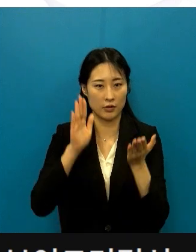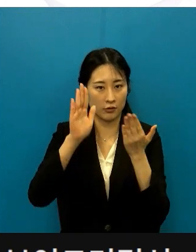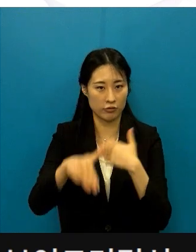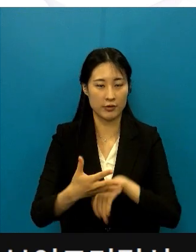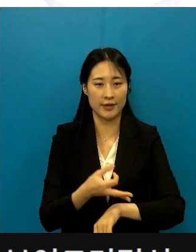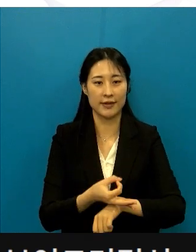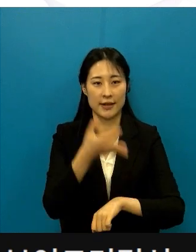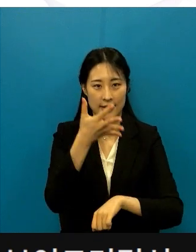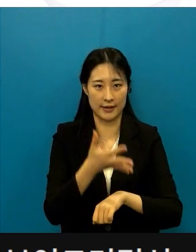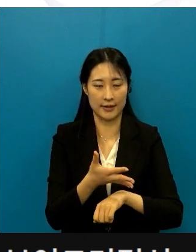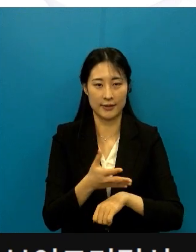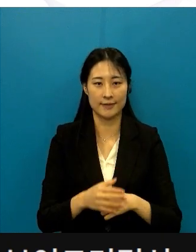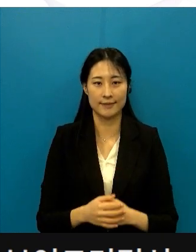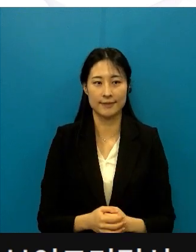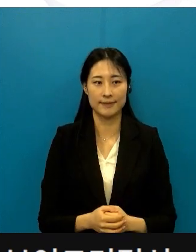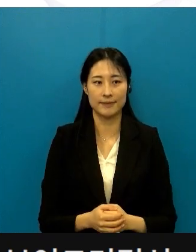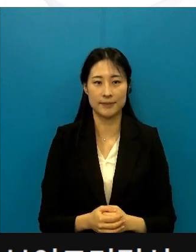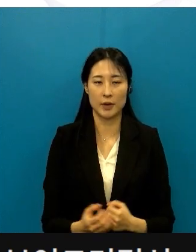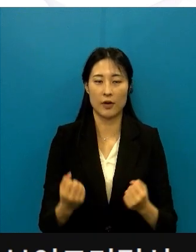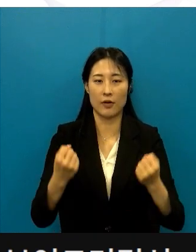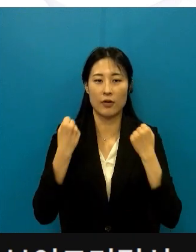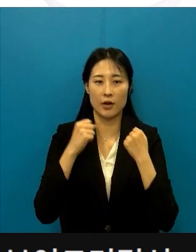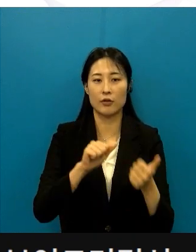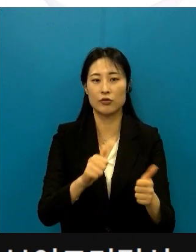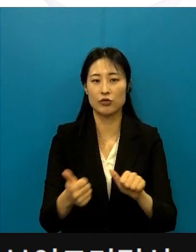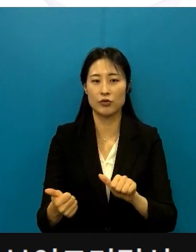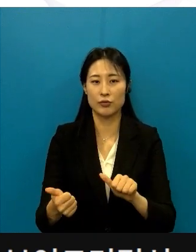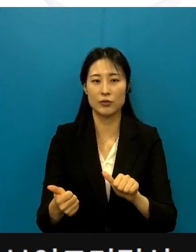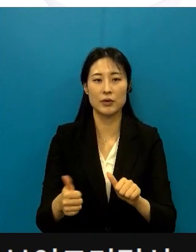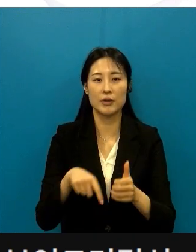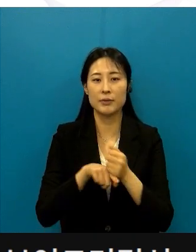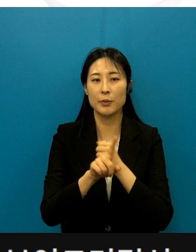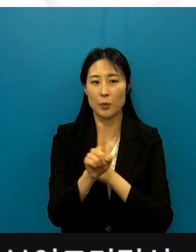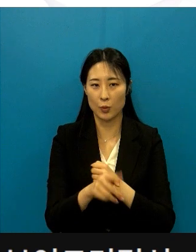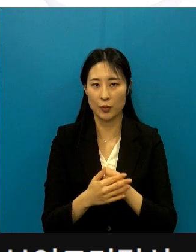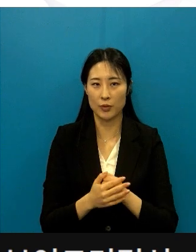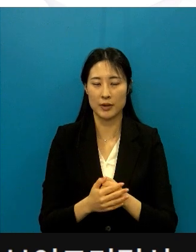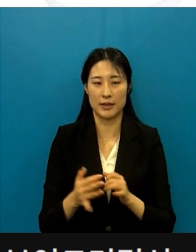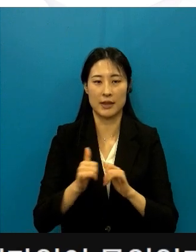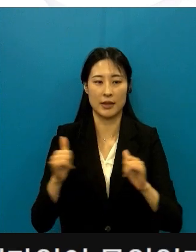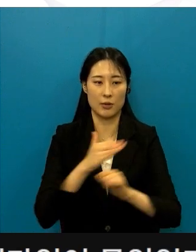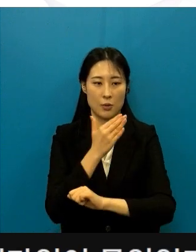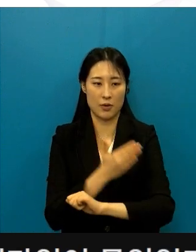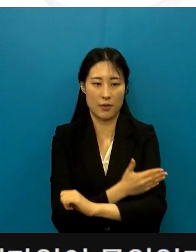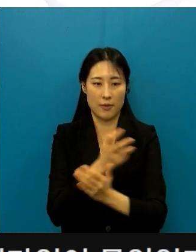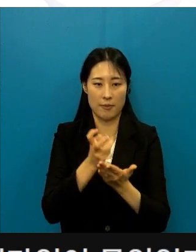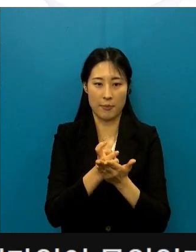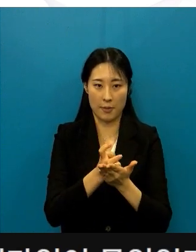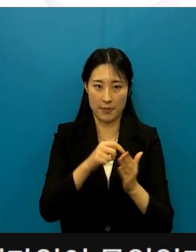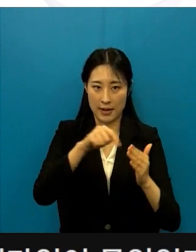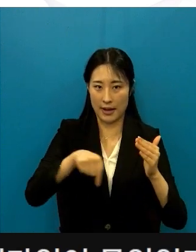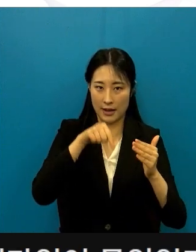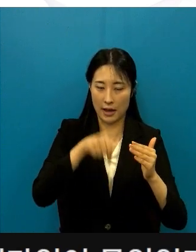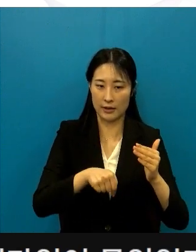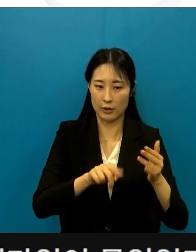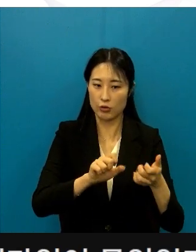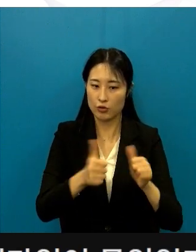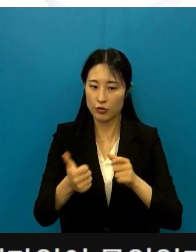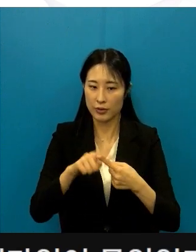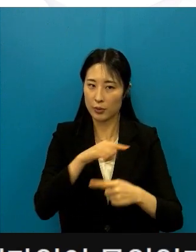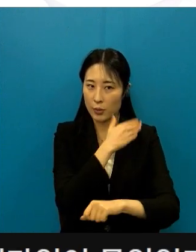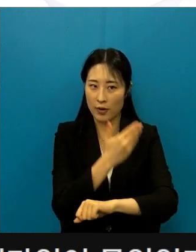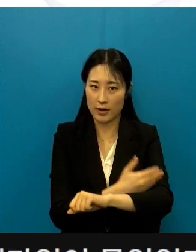at whether there's a right to a good death under human rights law, before coming to the hospice movement and some